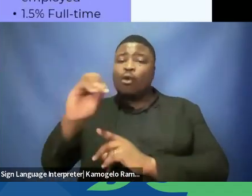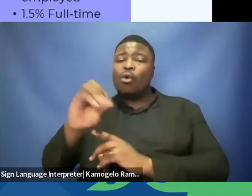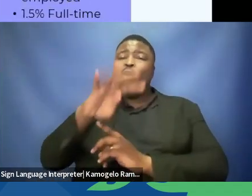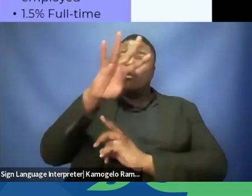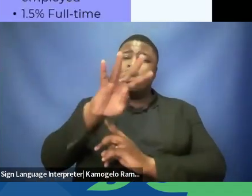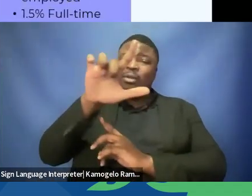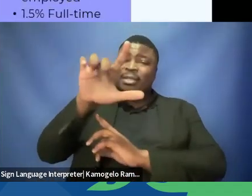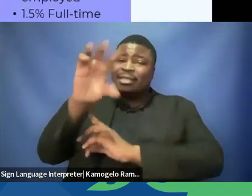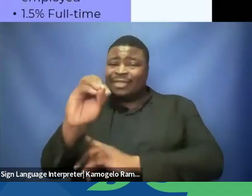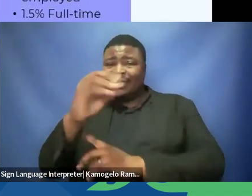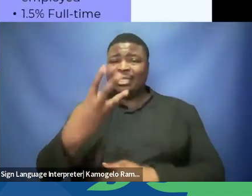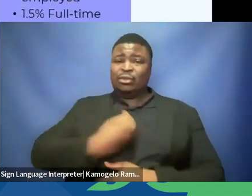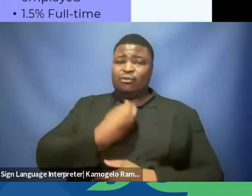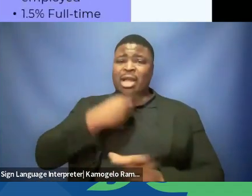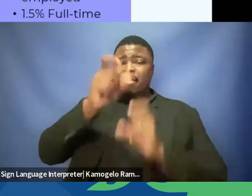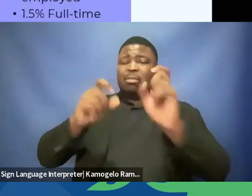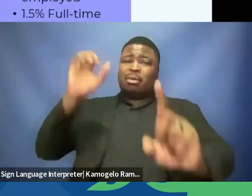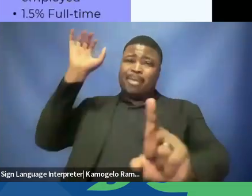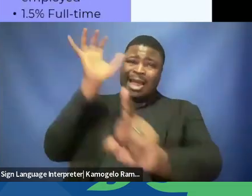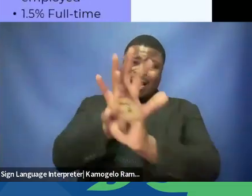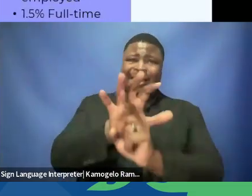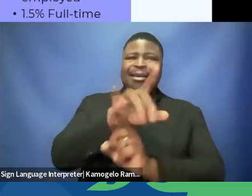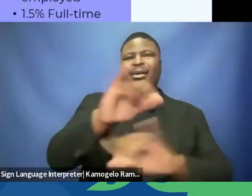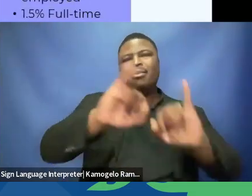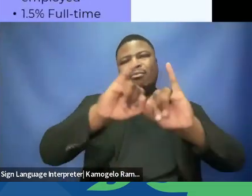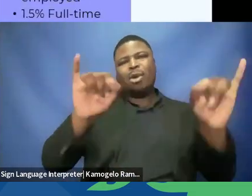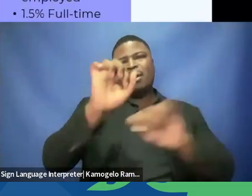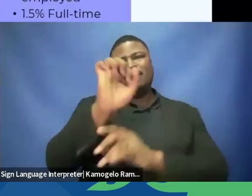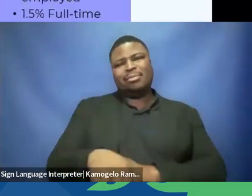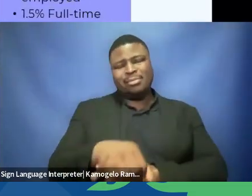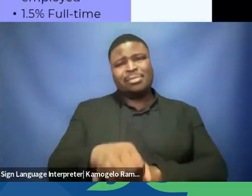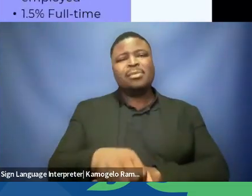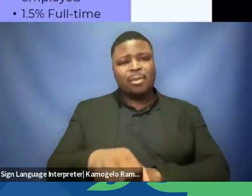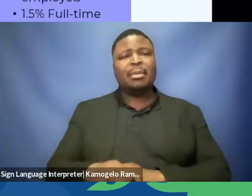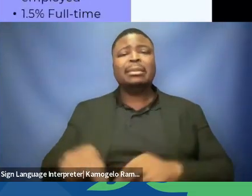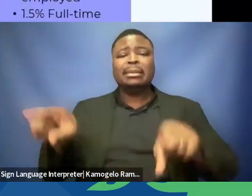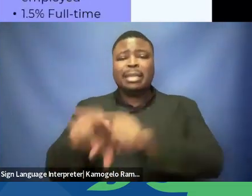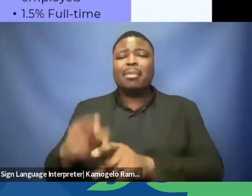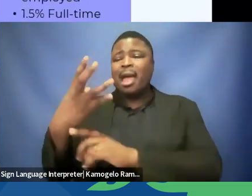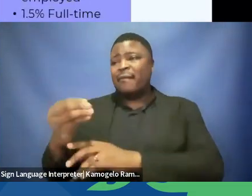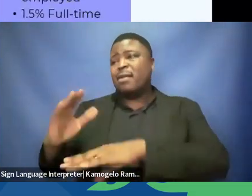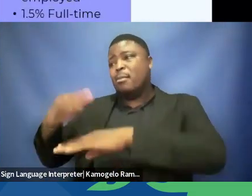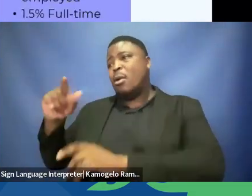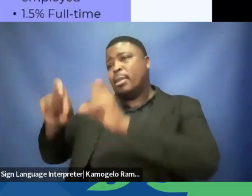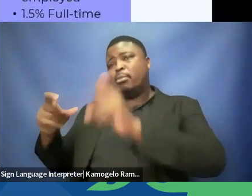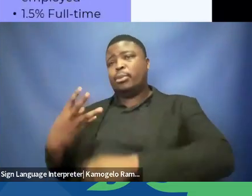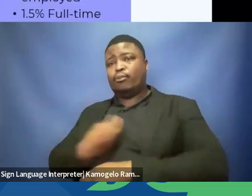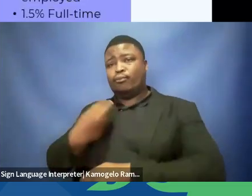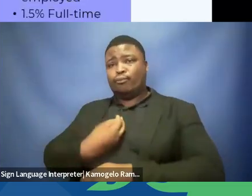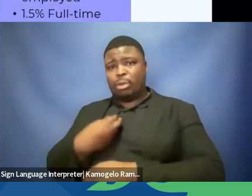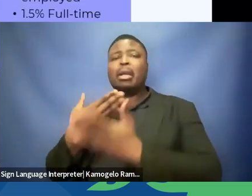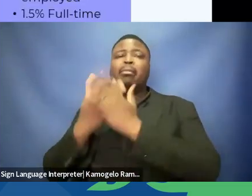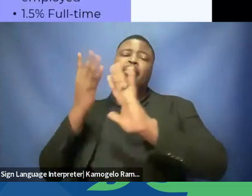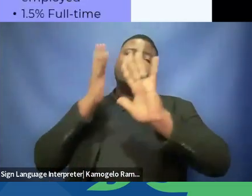And we had 334 in Mombasa and 136 in Lamu. And they were all in the age group of the youth, that stands